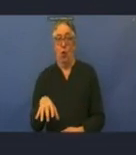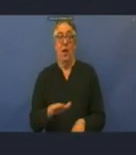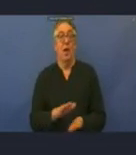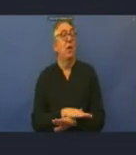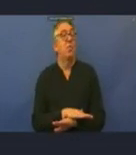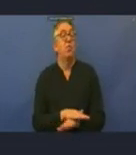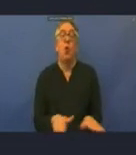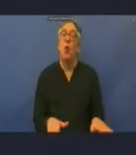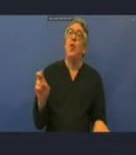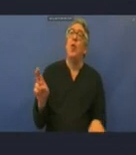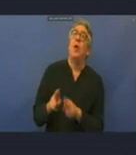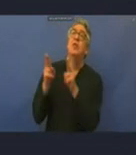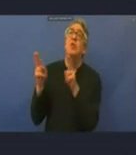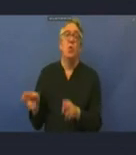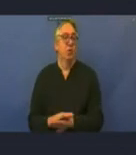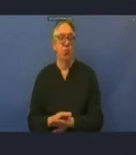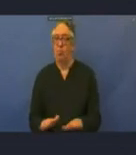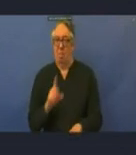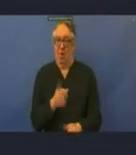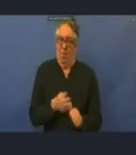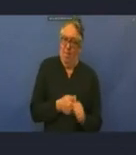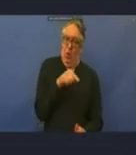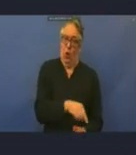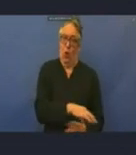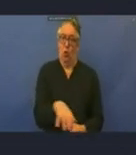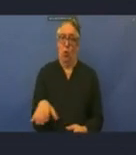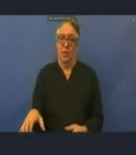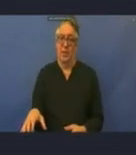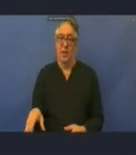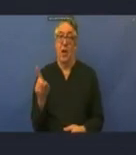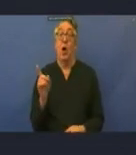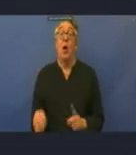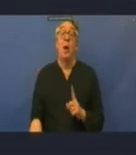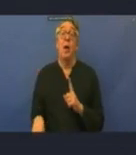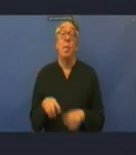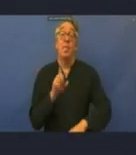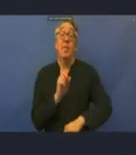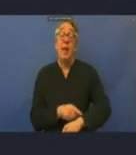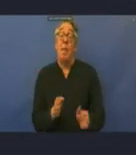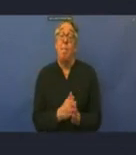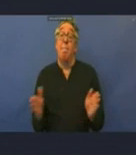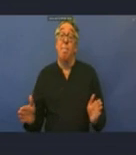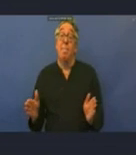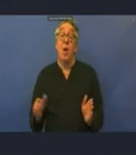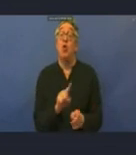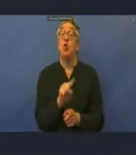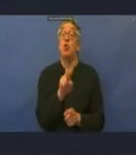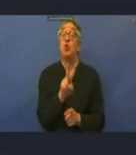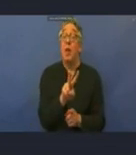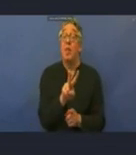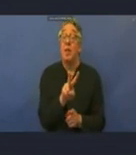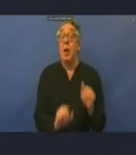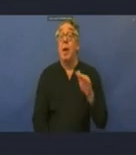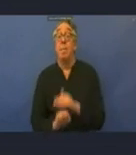the duration must be chosen between a 12-month or an 18-month period. That must be chosen at the application stage.